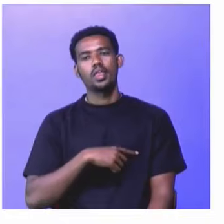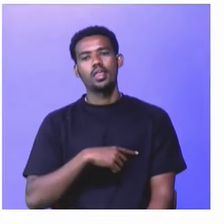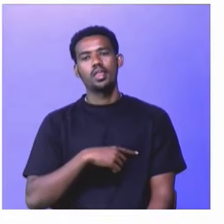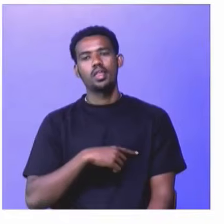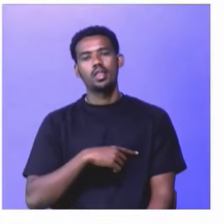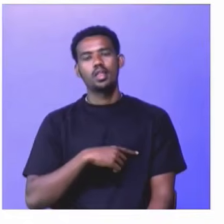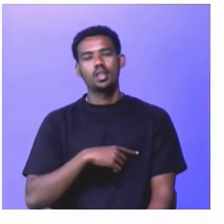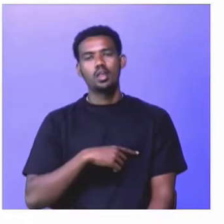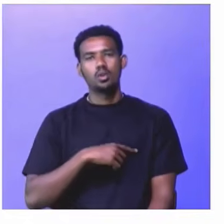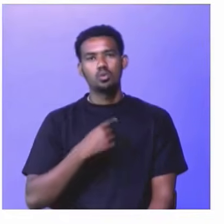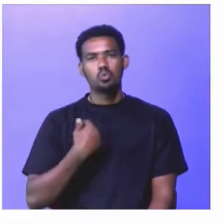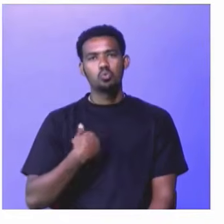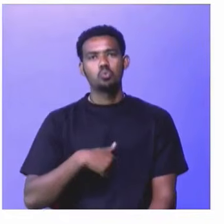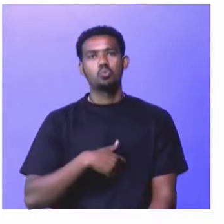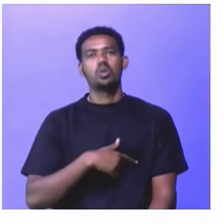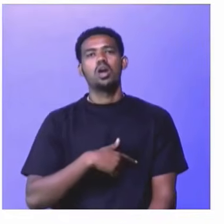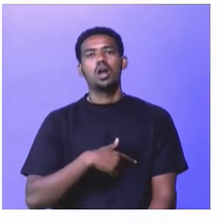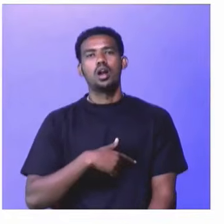are